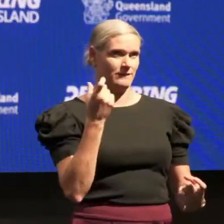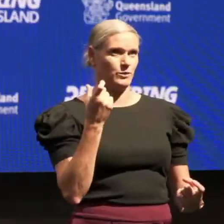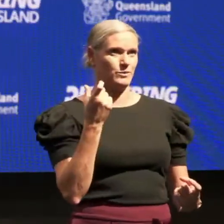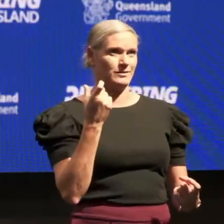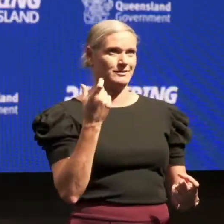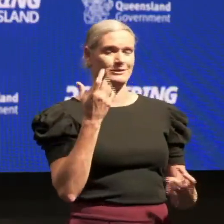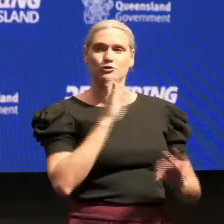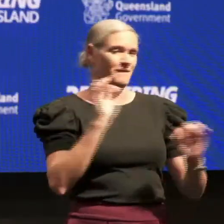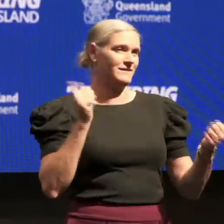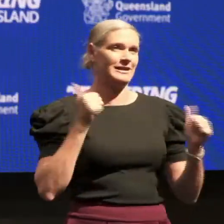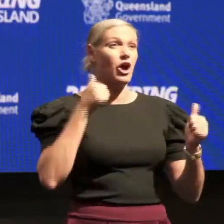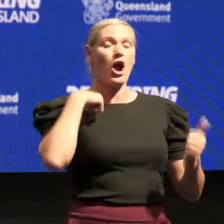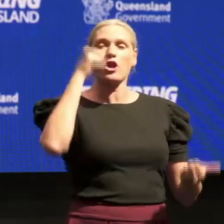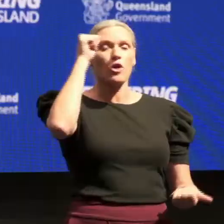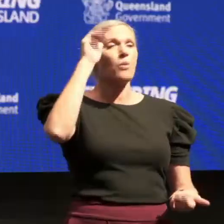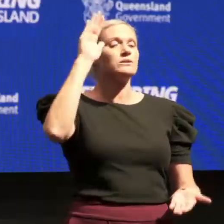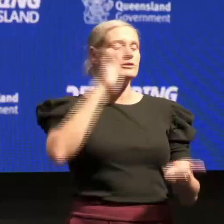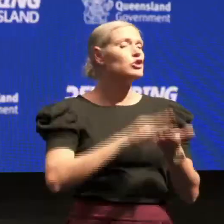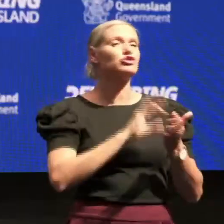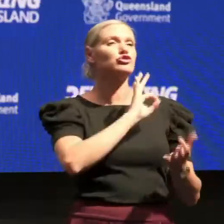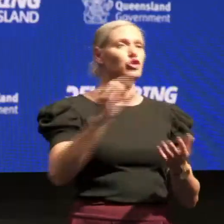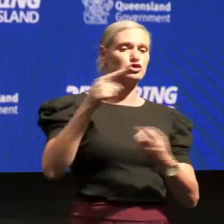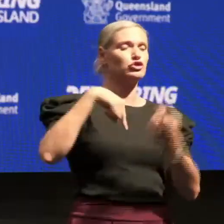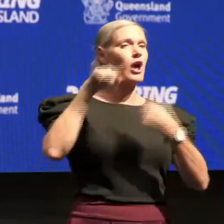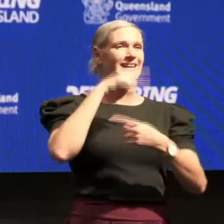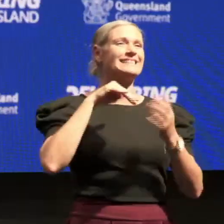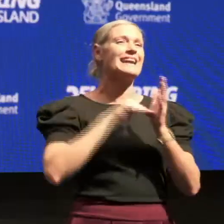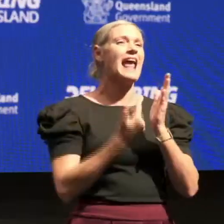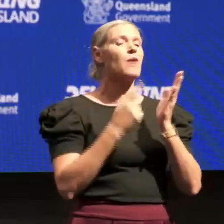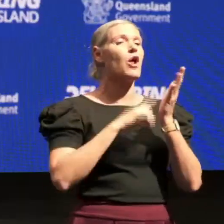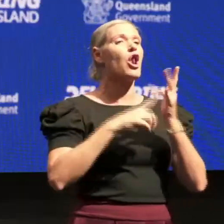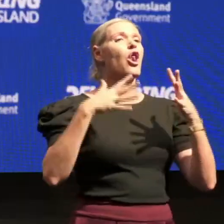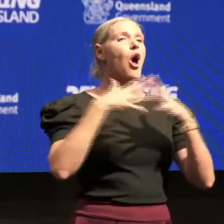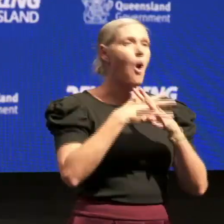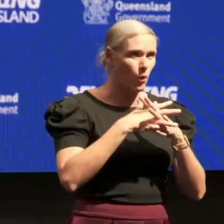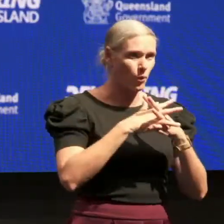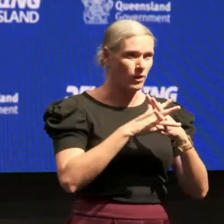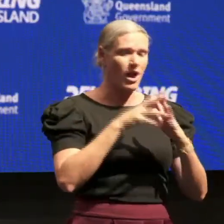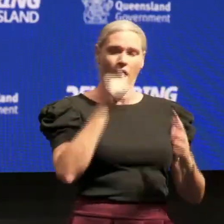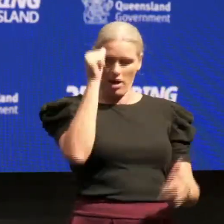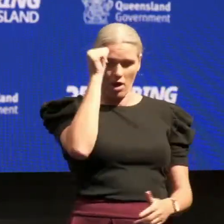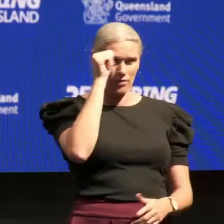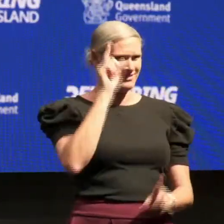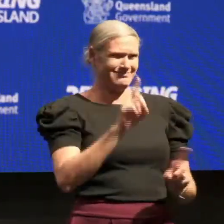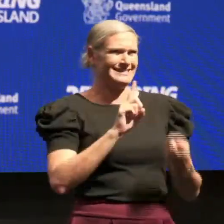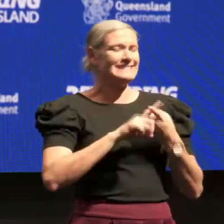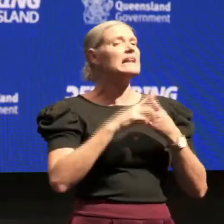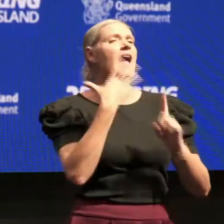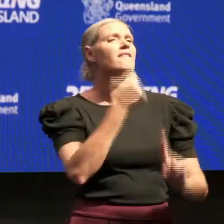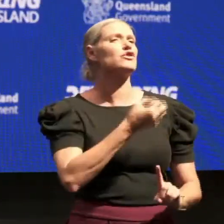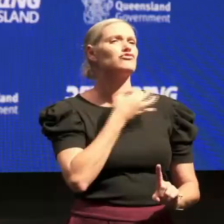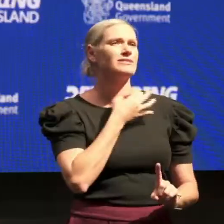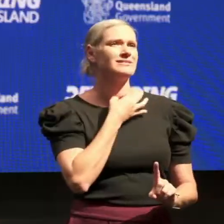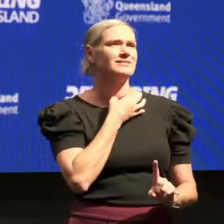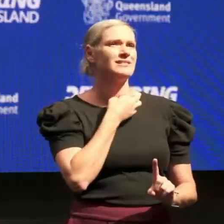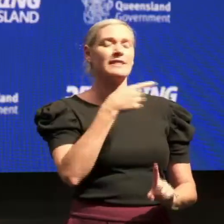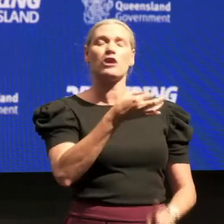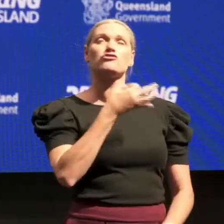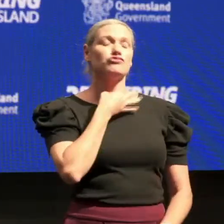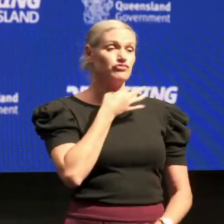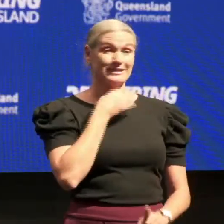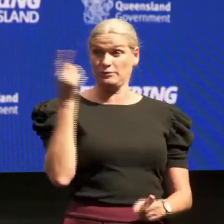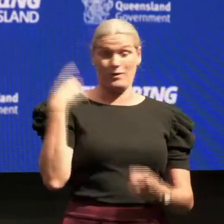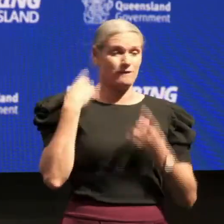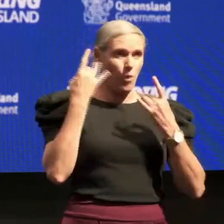event. Although it has downgraded from a tropical cyclone to a tropical low, there still is risk, and that risk has been outlined by